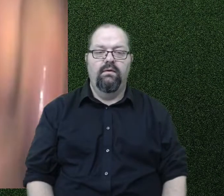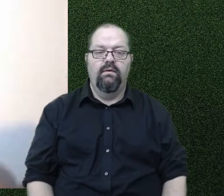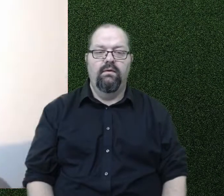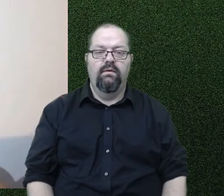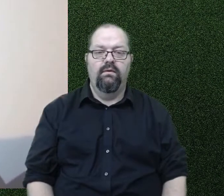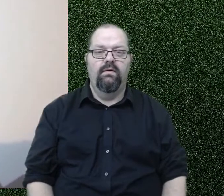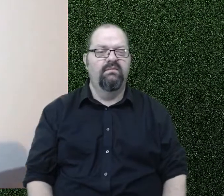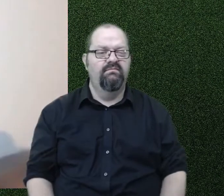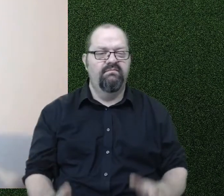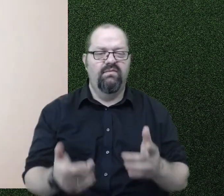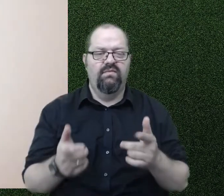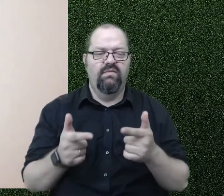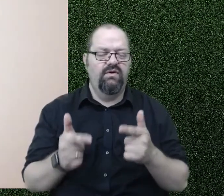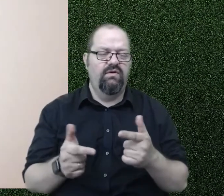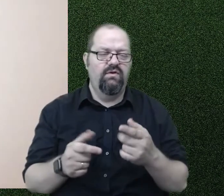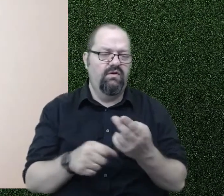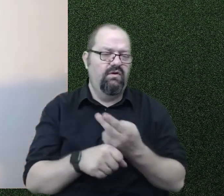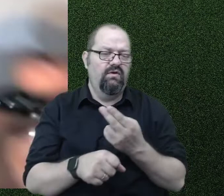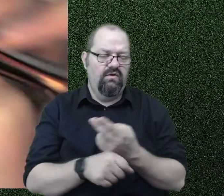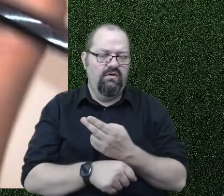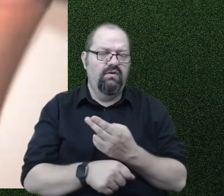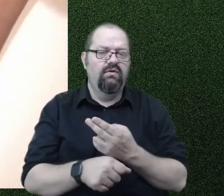I'm just going to use the vector 1, 1.